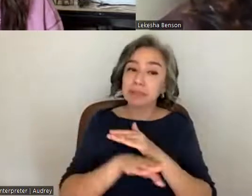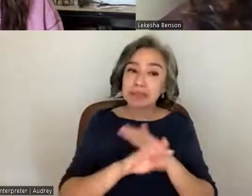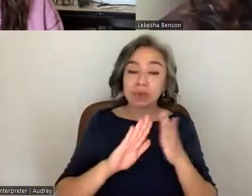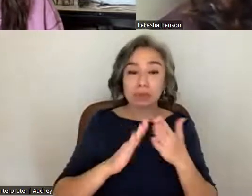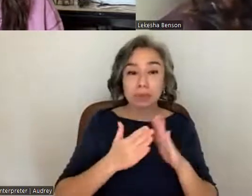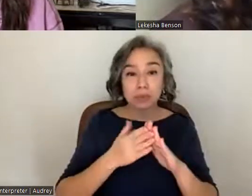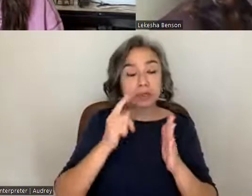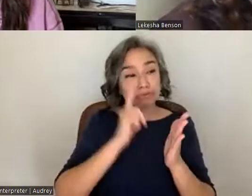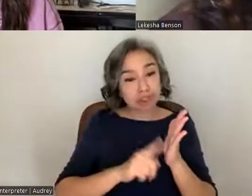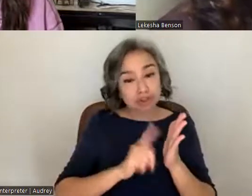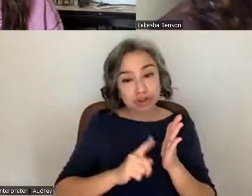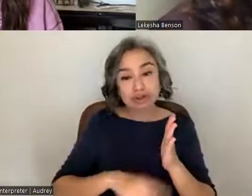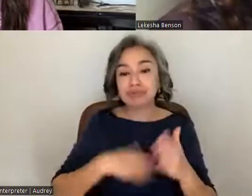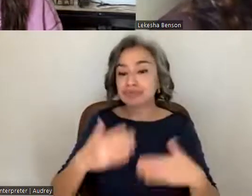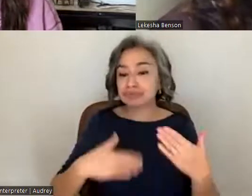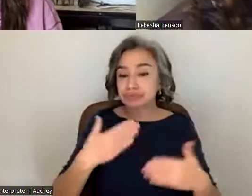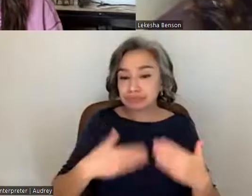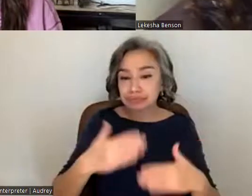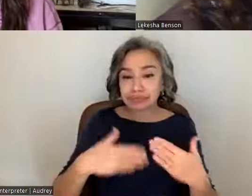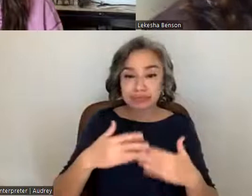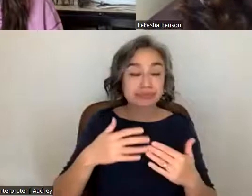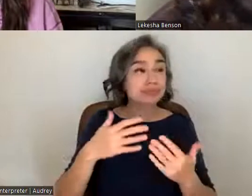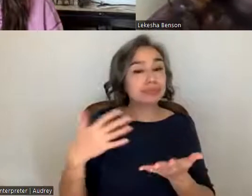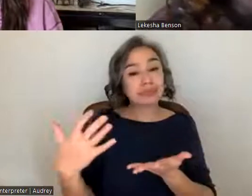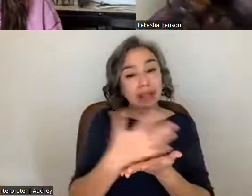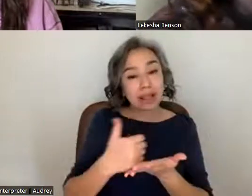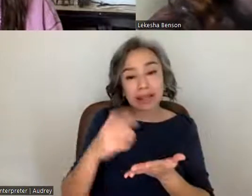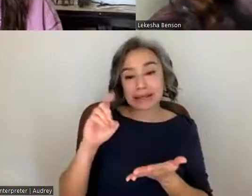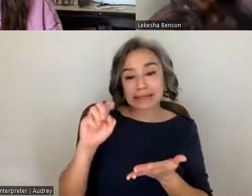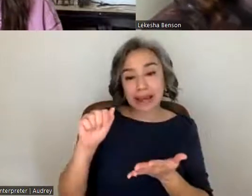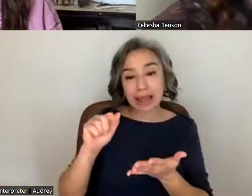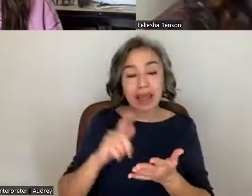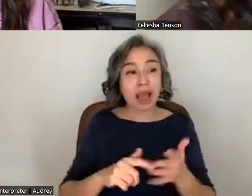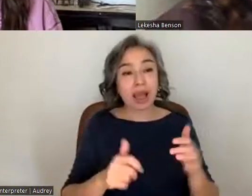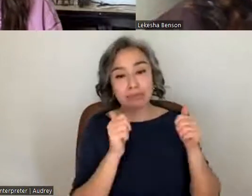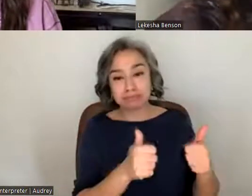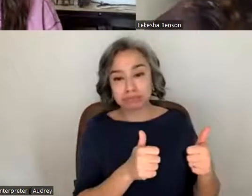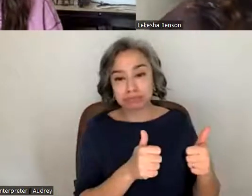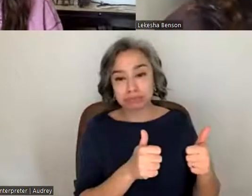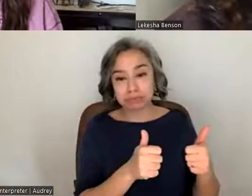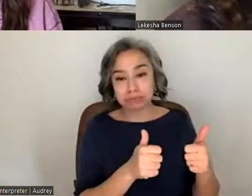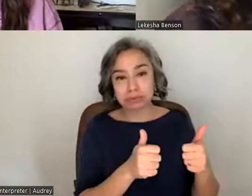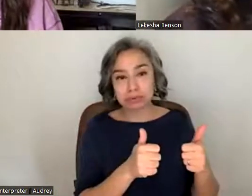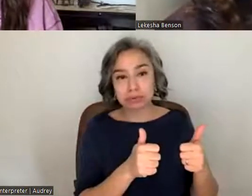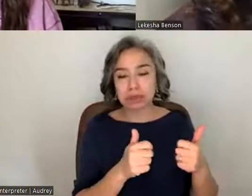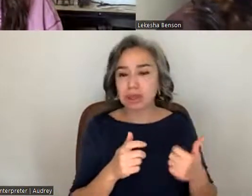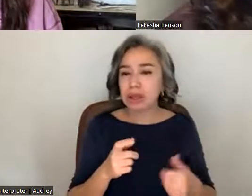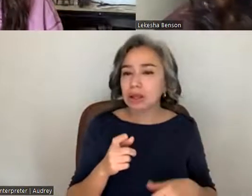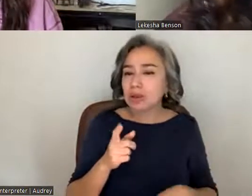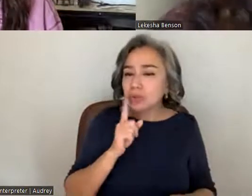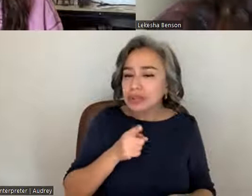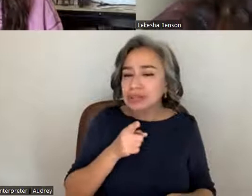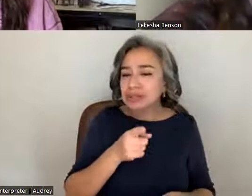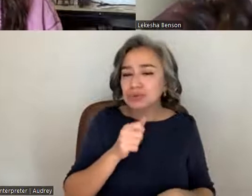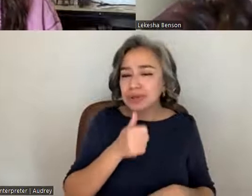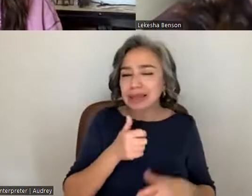conduct research and you get your findings, and then you leave. And then you didn't really leave the community